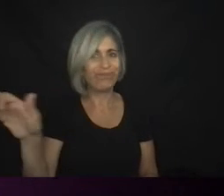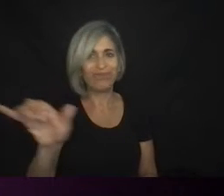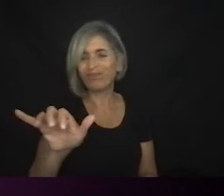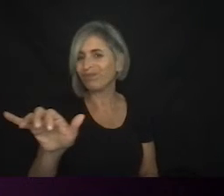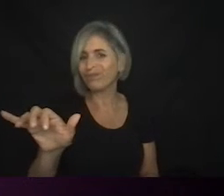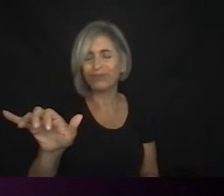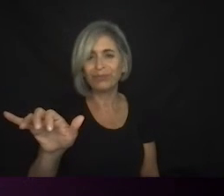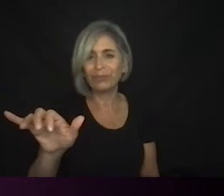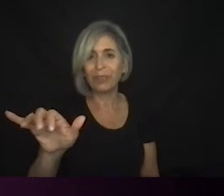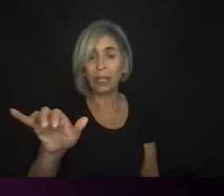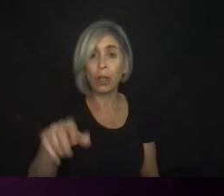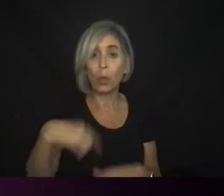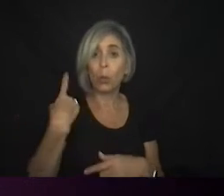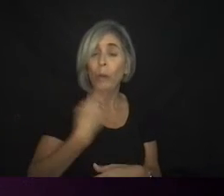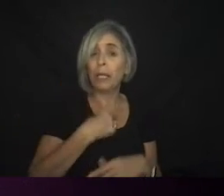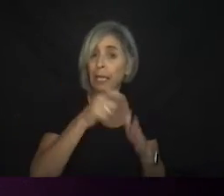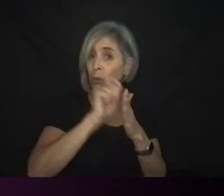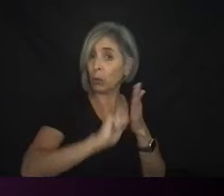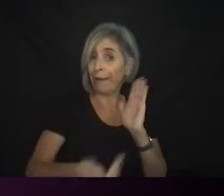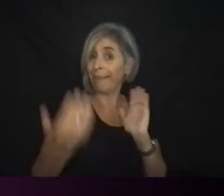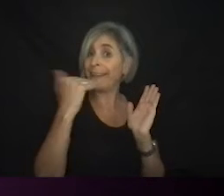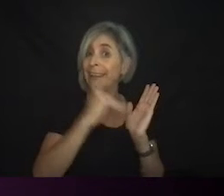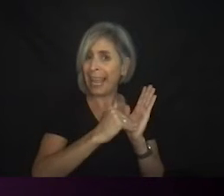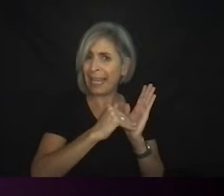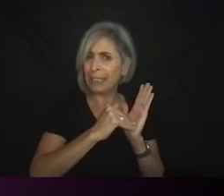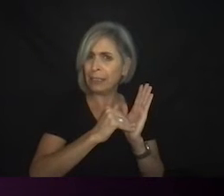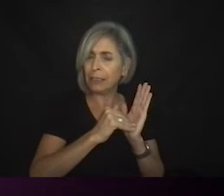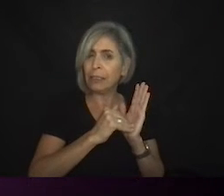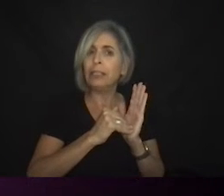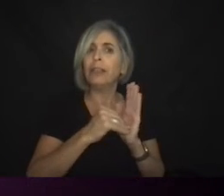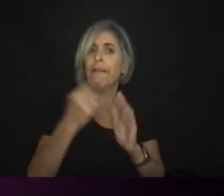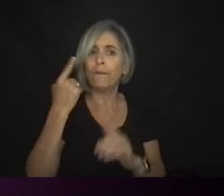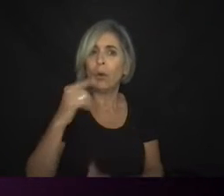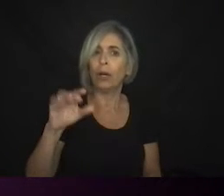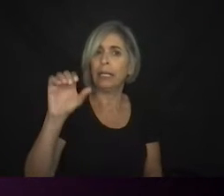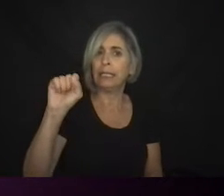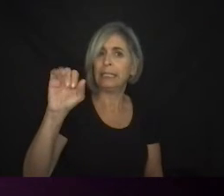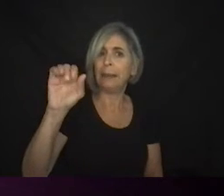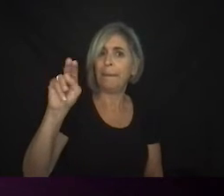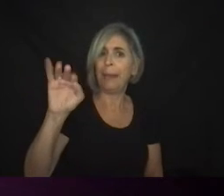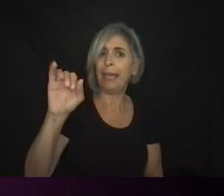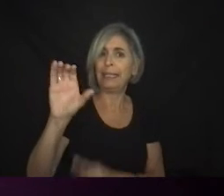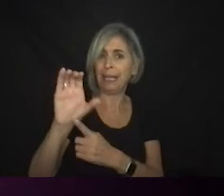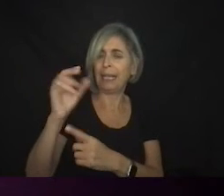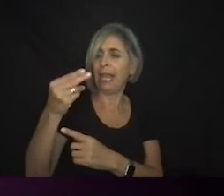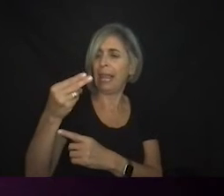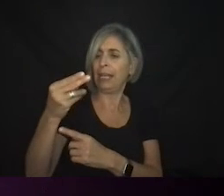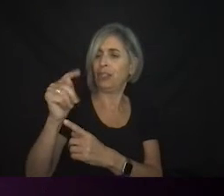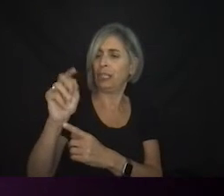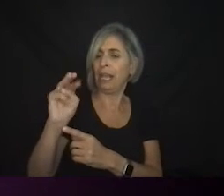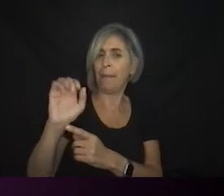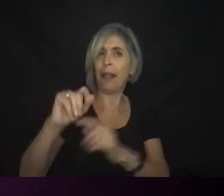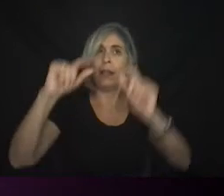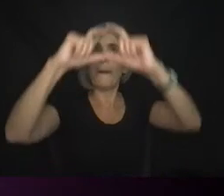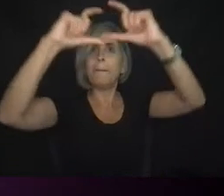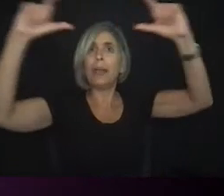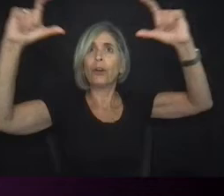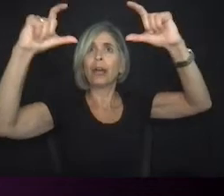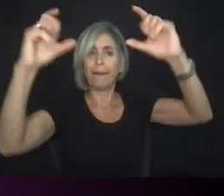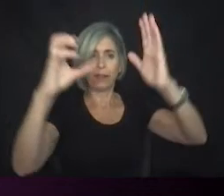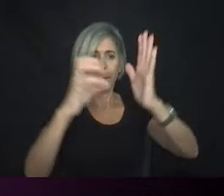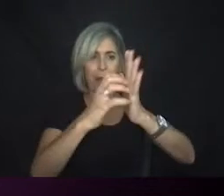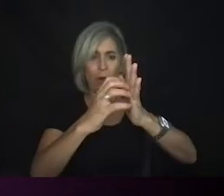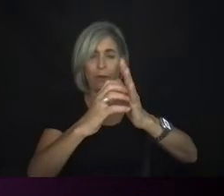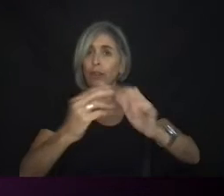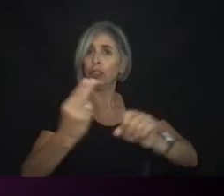But we can just as easily rewrite this into a very semantic HTML app where we have headers, we have paragraphs, we're using